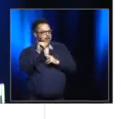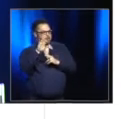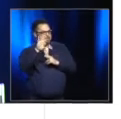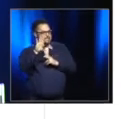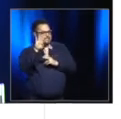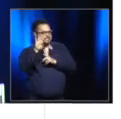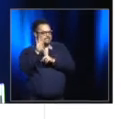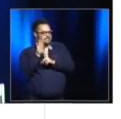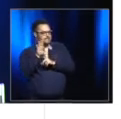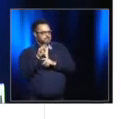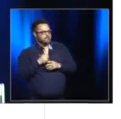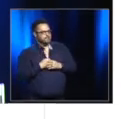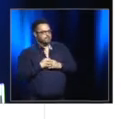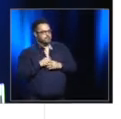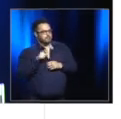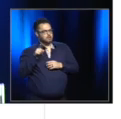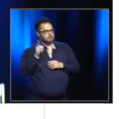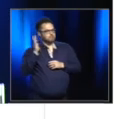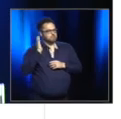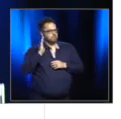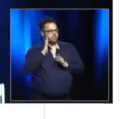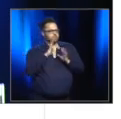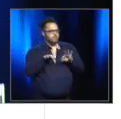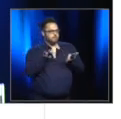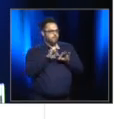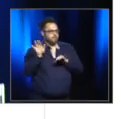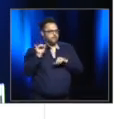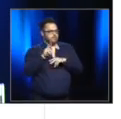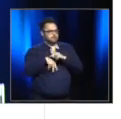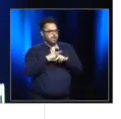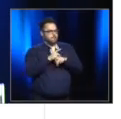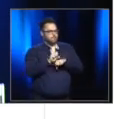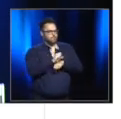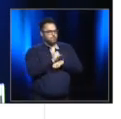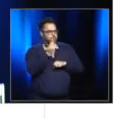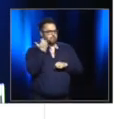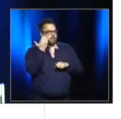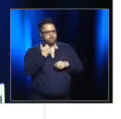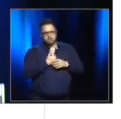who was really significant in a lot of the work that we're doing here.